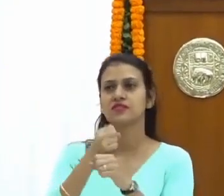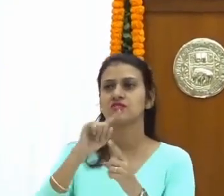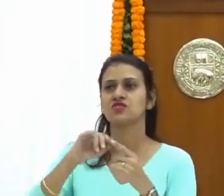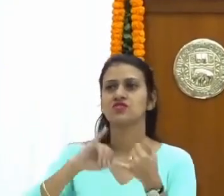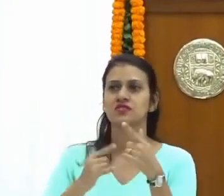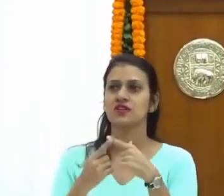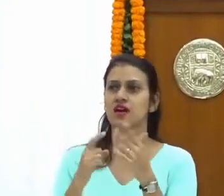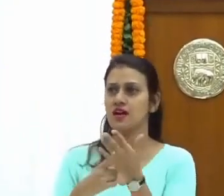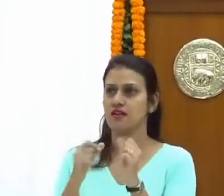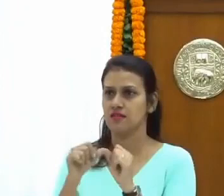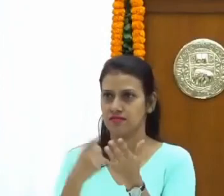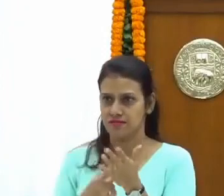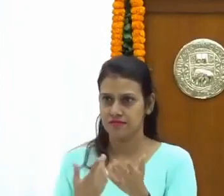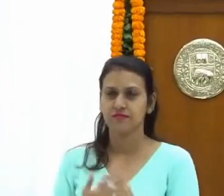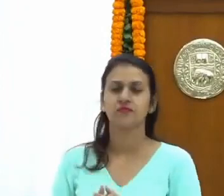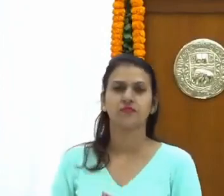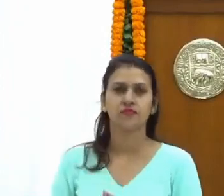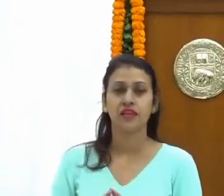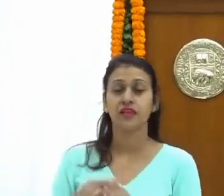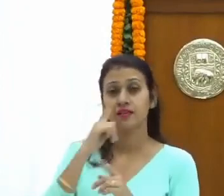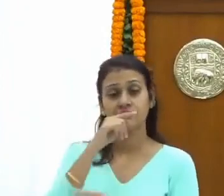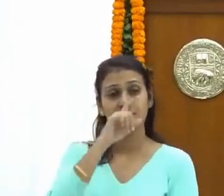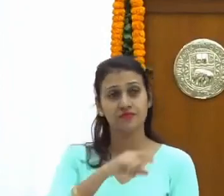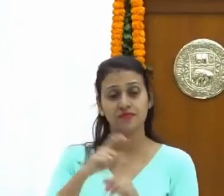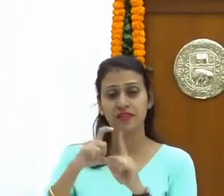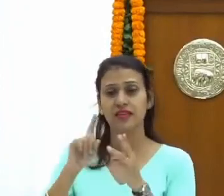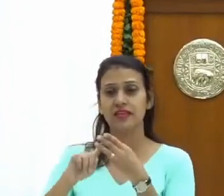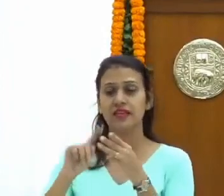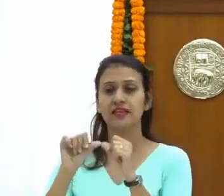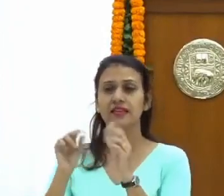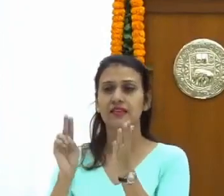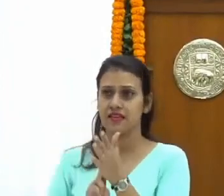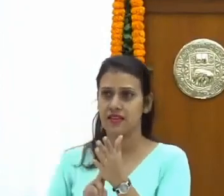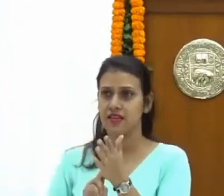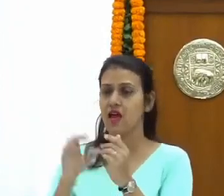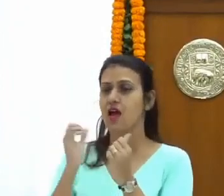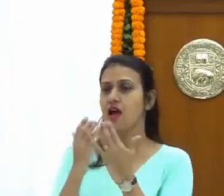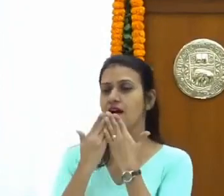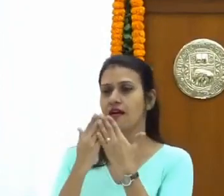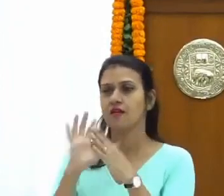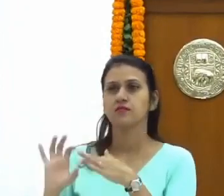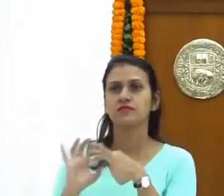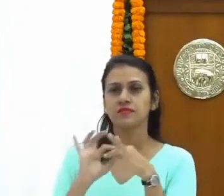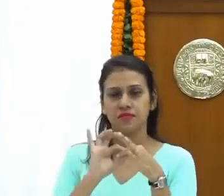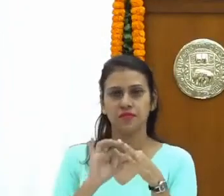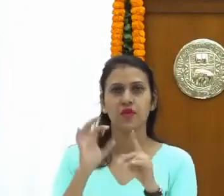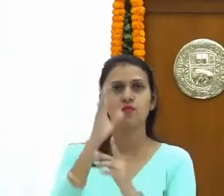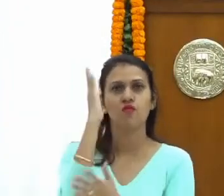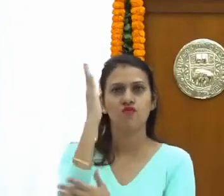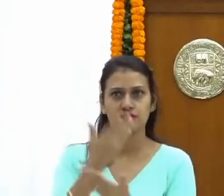the University, Professor Ratnavali, Dean Academic Affairs, other respected deans, professors,